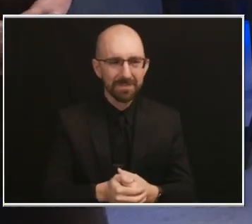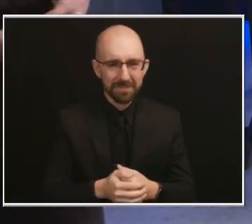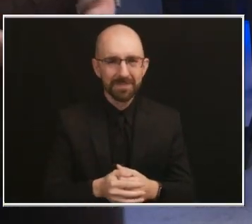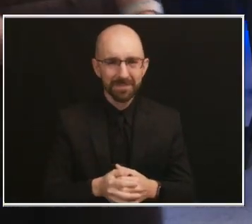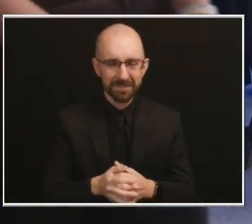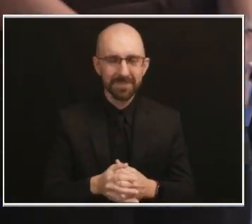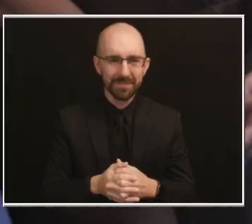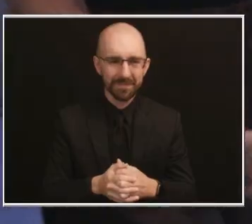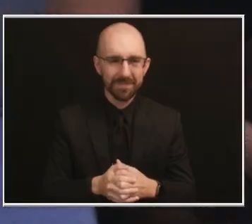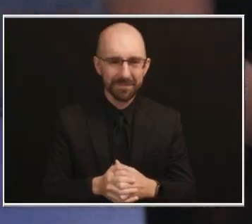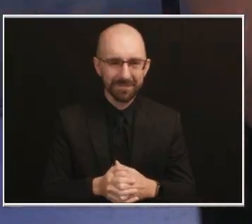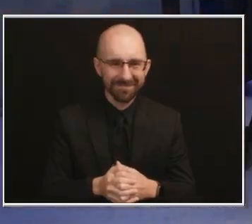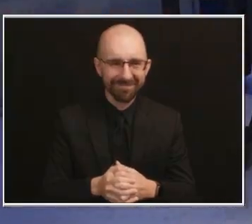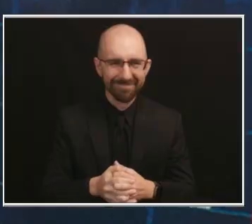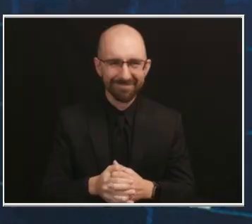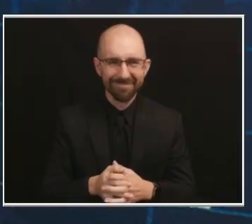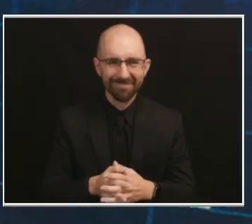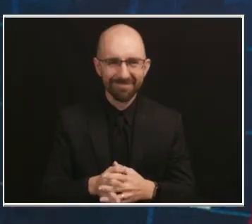chalk. Thank you.